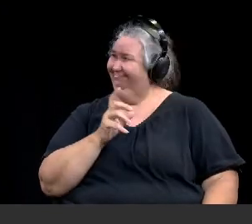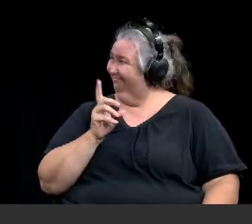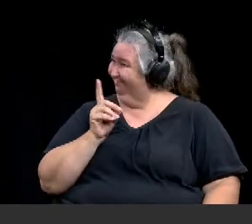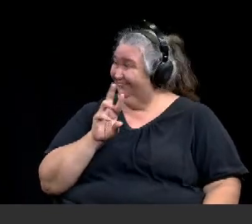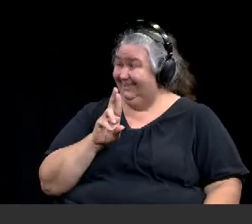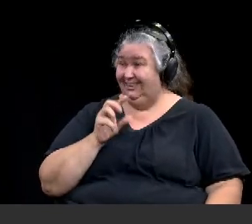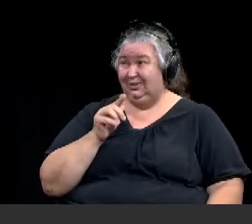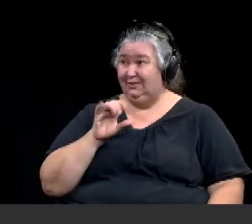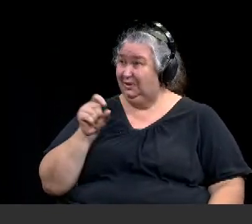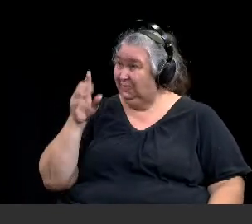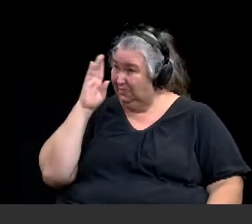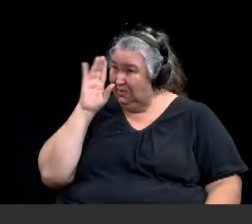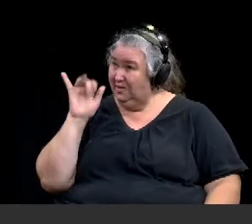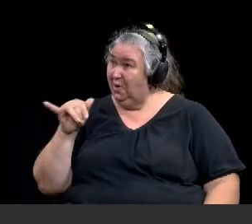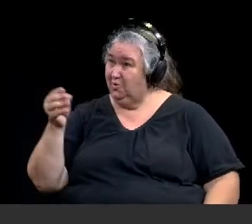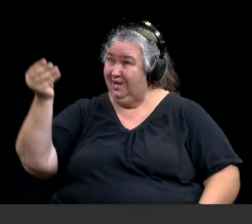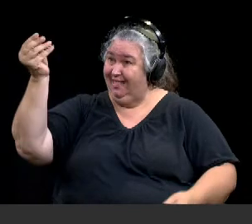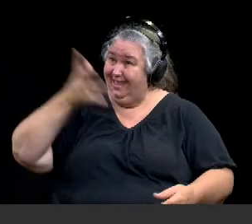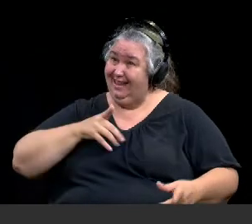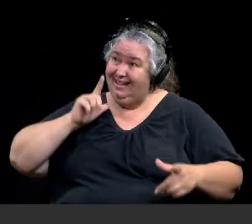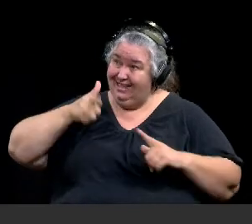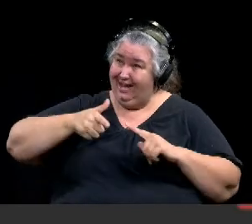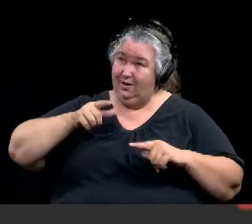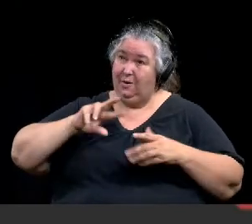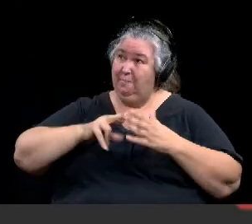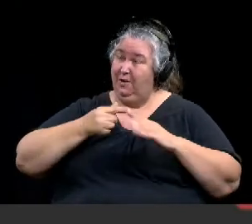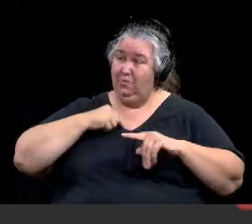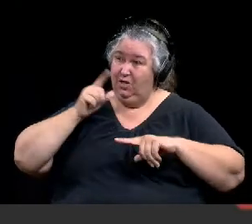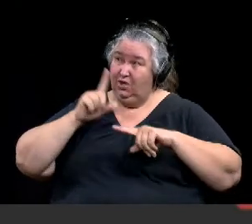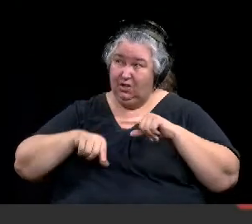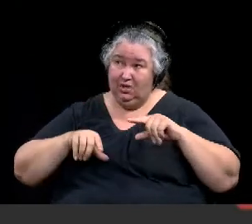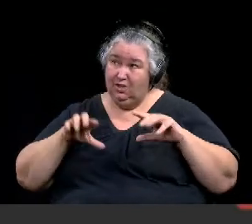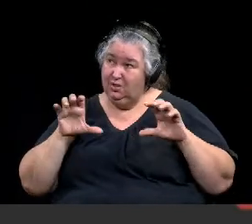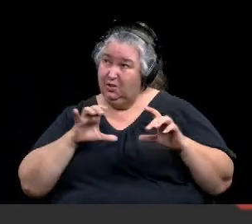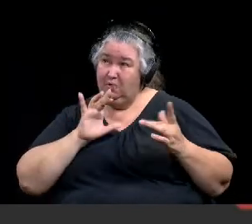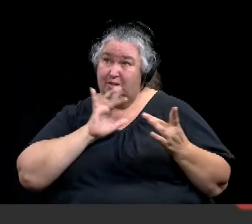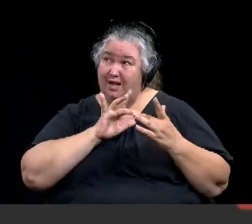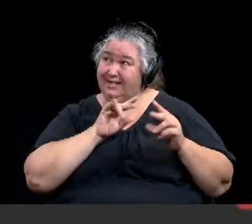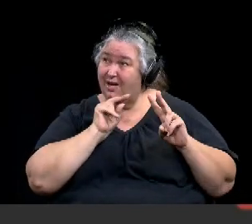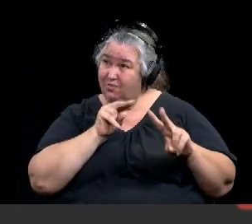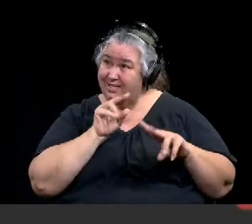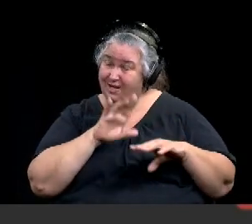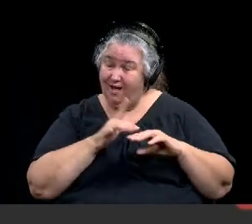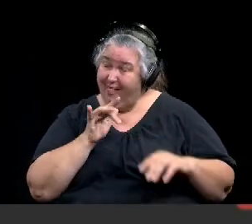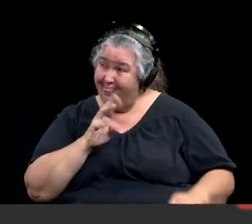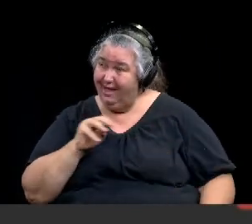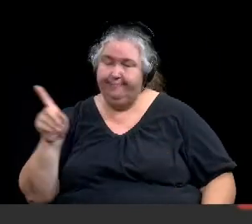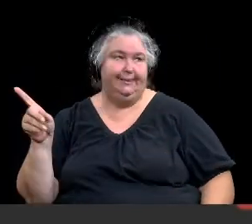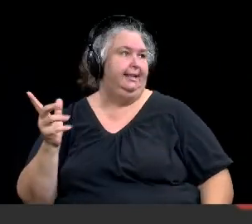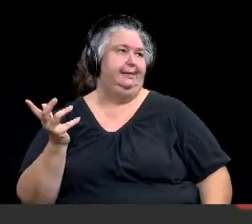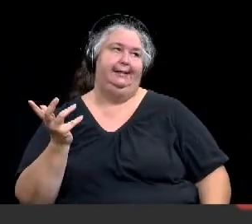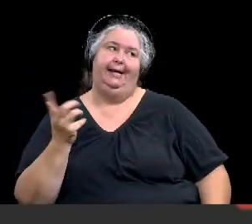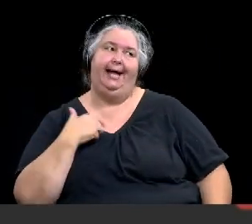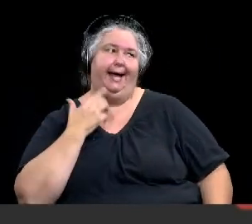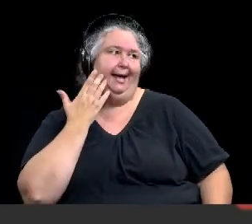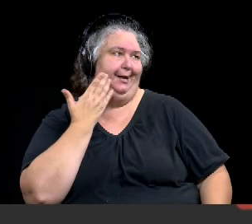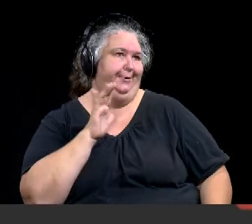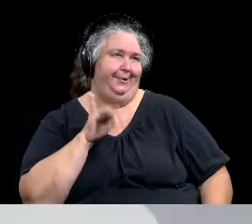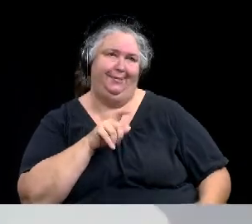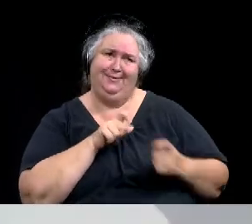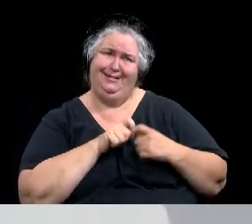whether the fact that those are dumped in later means that we weren't able to do contact tracing on them? I don't know those details. I'm